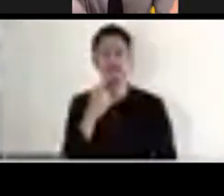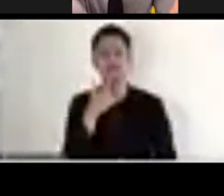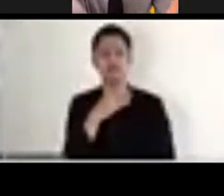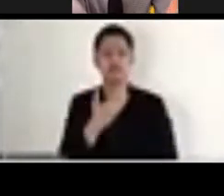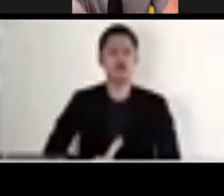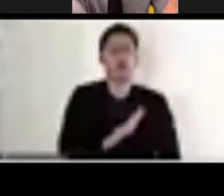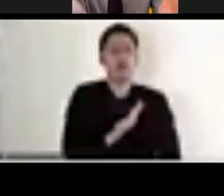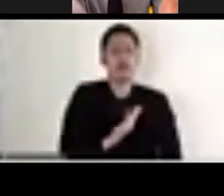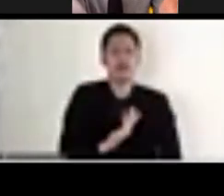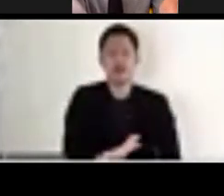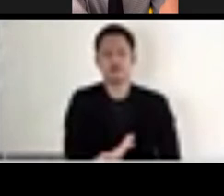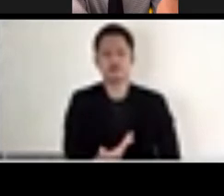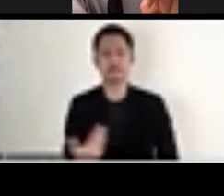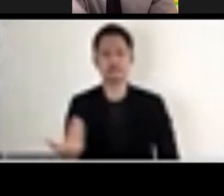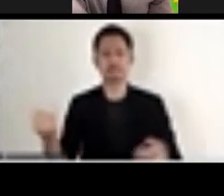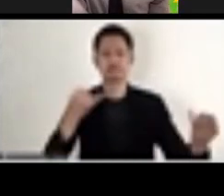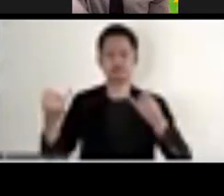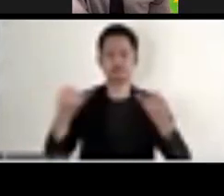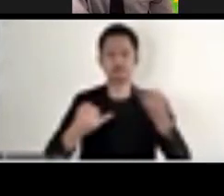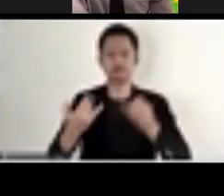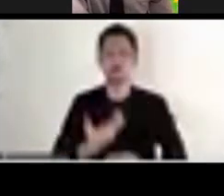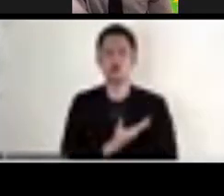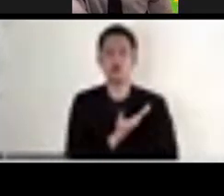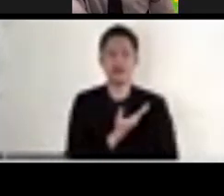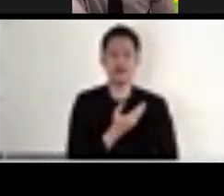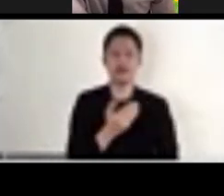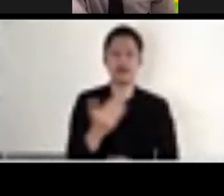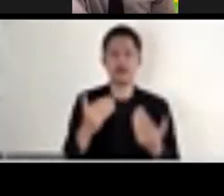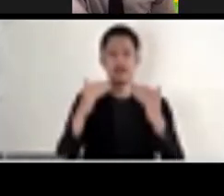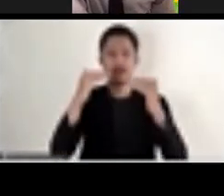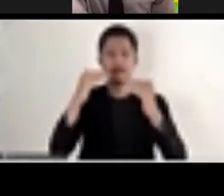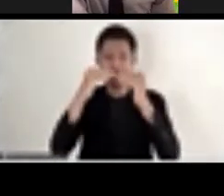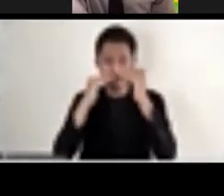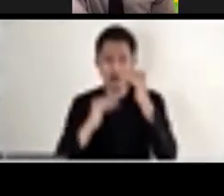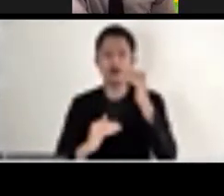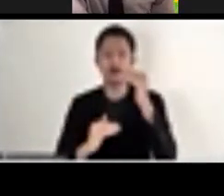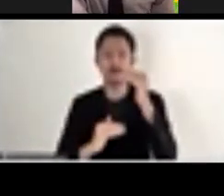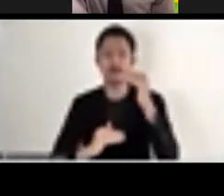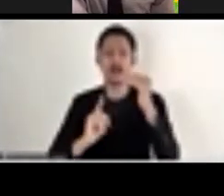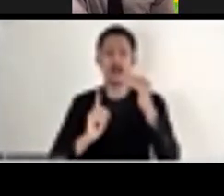Change treating The Finest now Emily